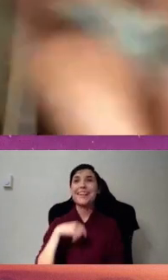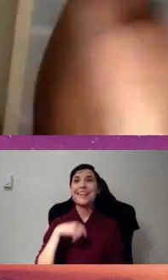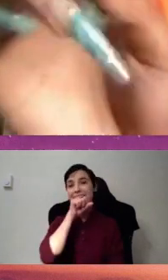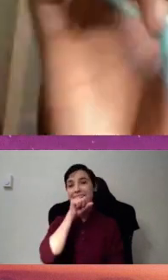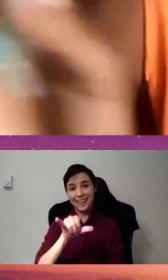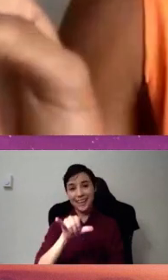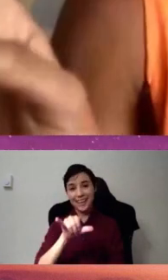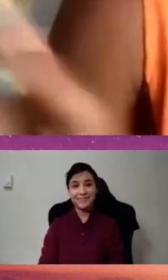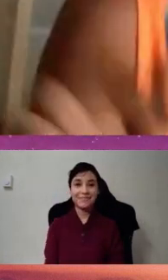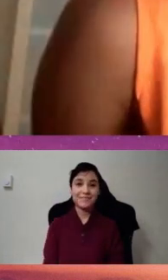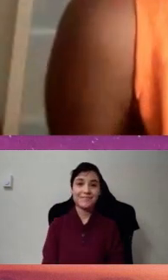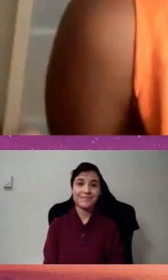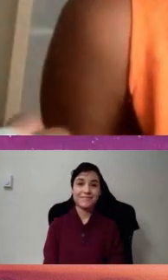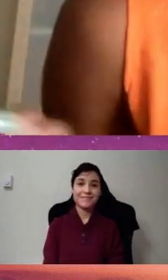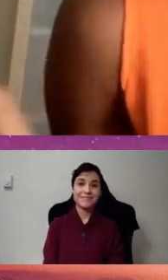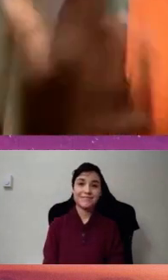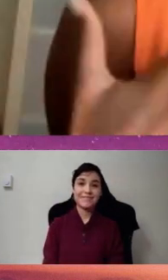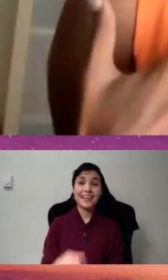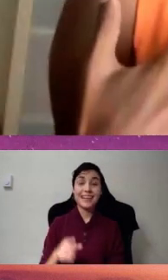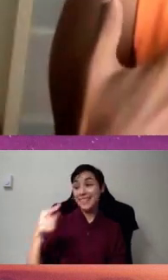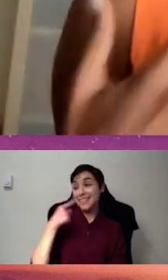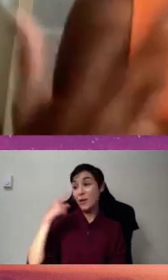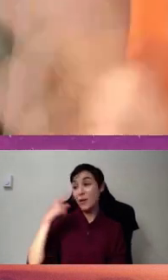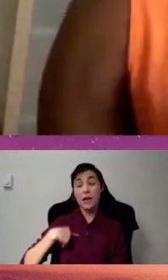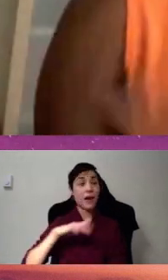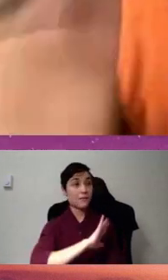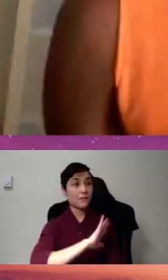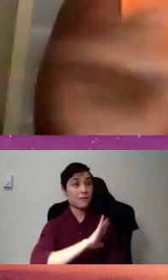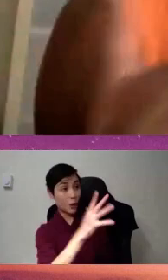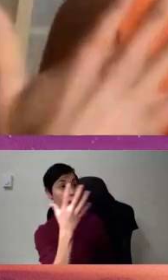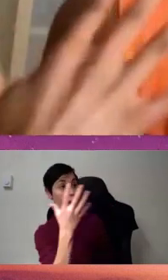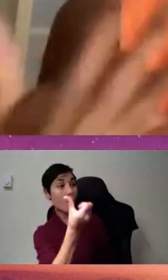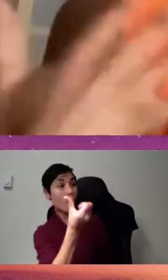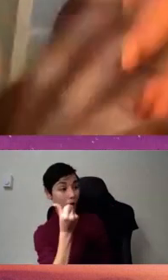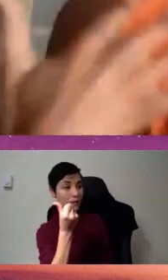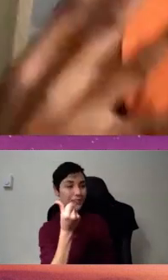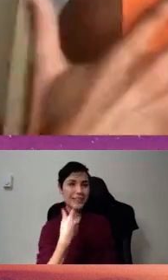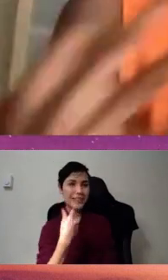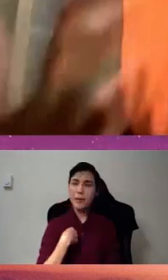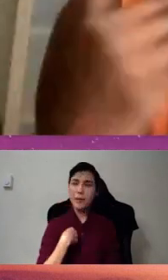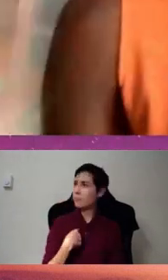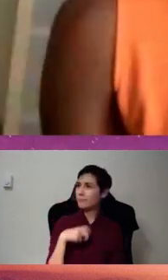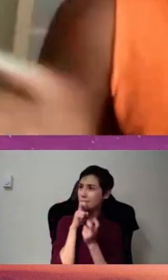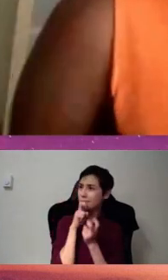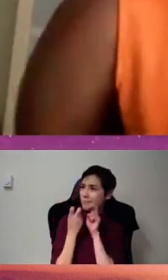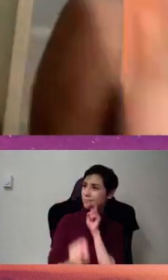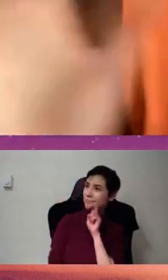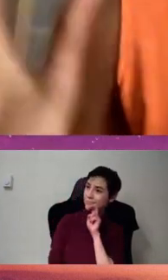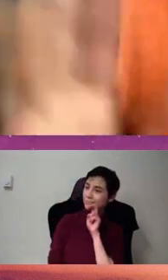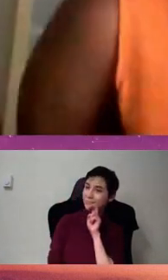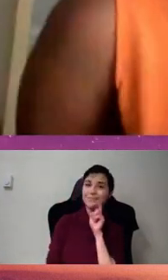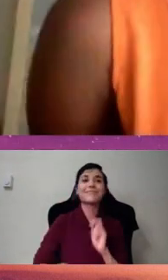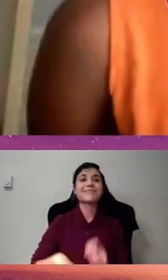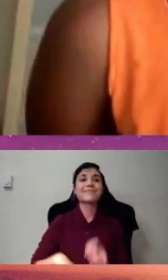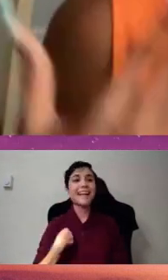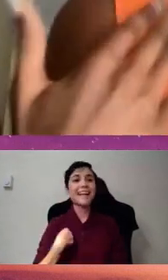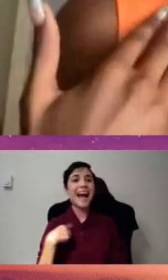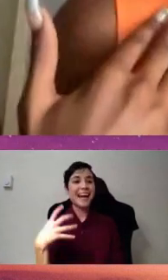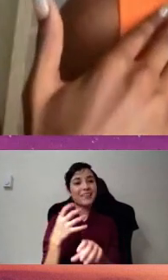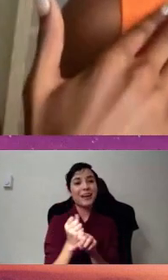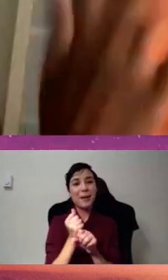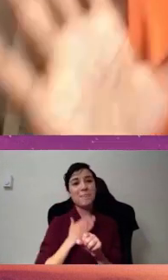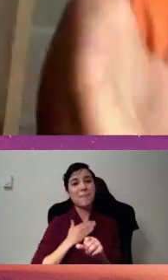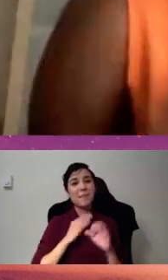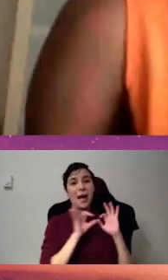me, hold up, auntie. I'm like, oh, like I clutch my pearls every time. I'm just like,